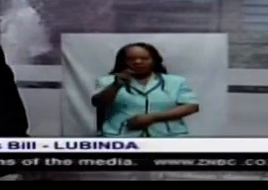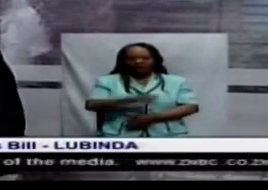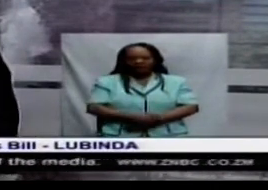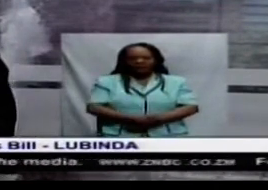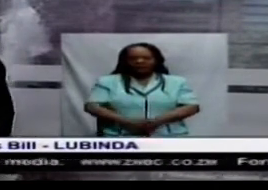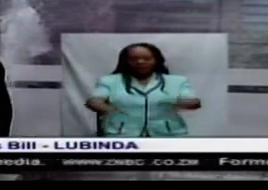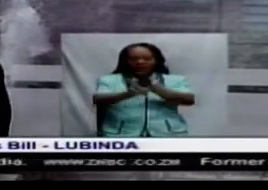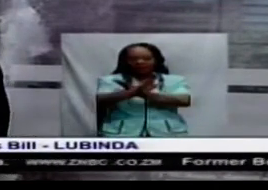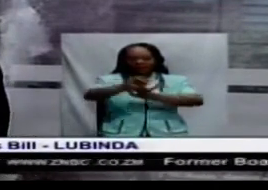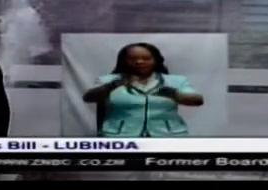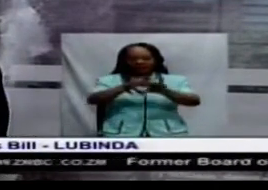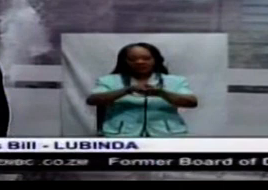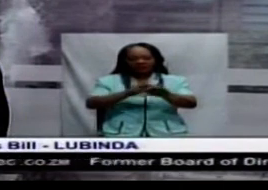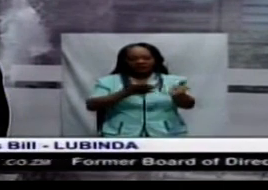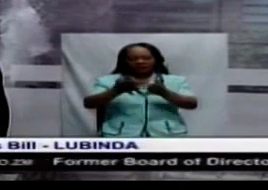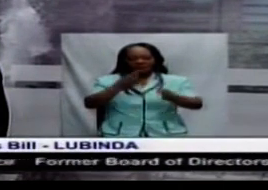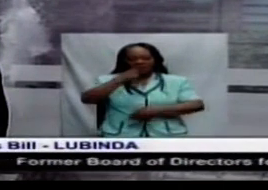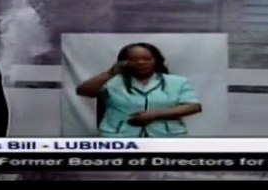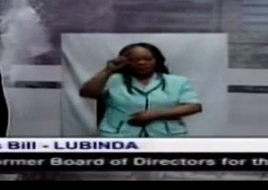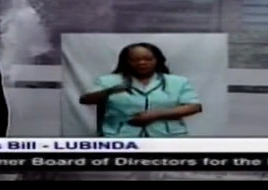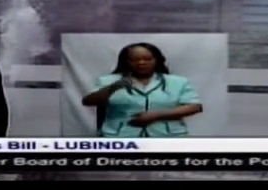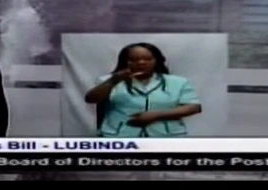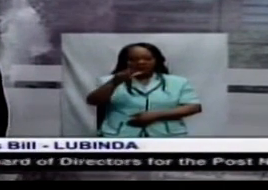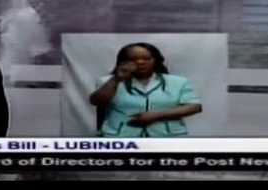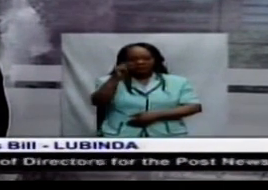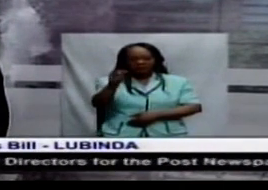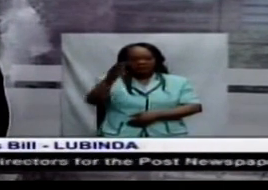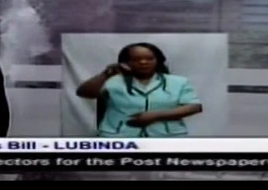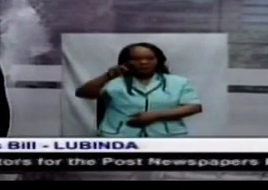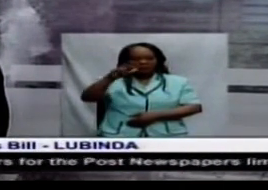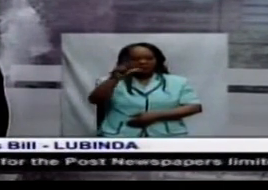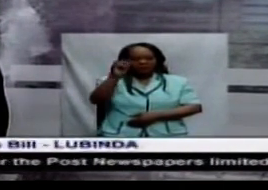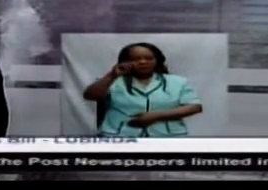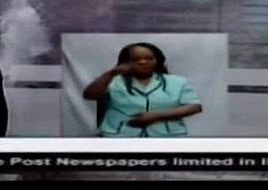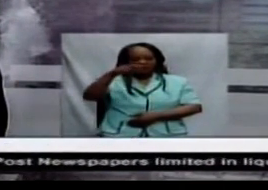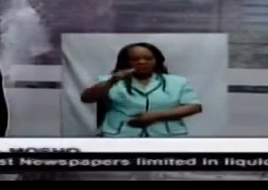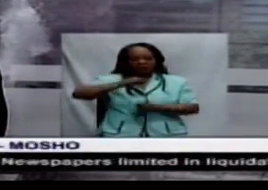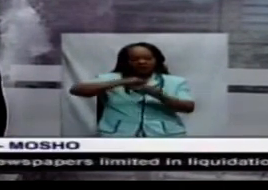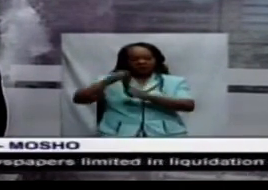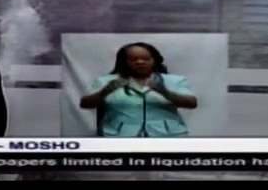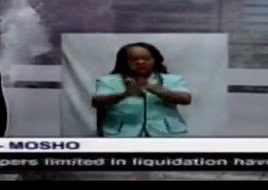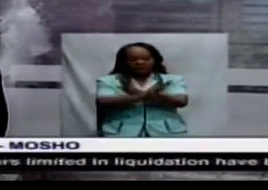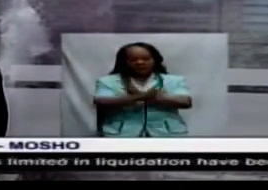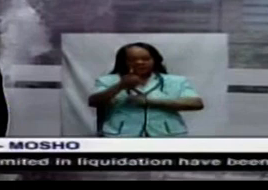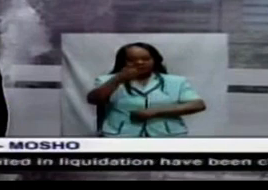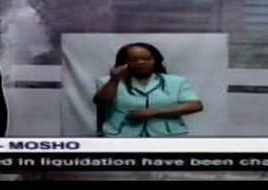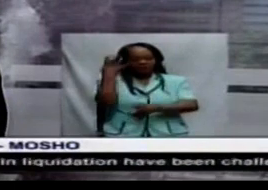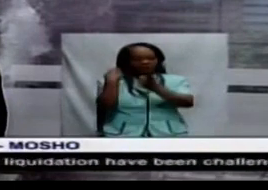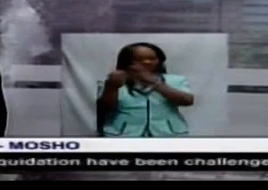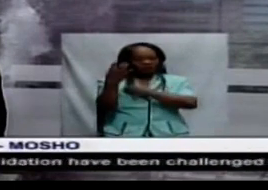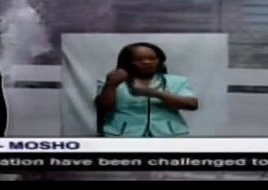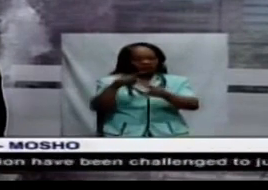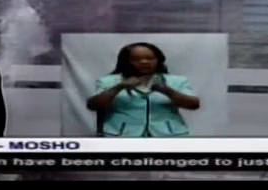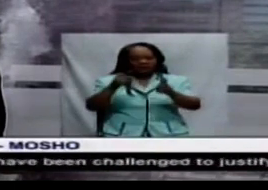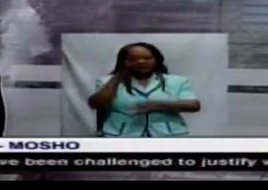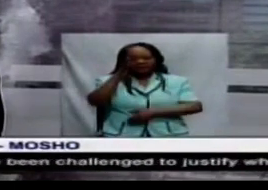The Zambia National Service Commandant Lieutenant General Nathan Mulenga says citizens should guard Zambia as the only inheritance for current and